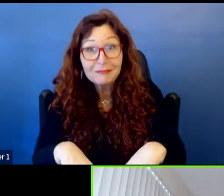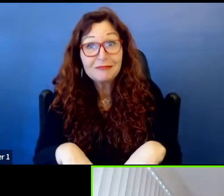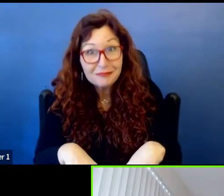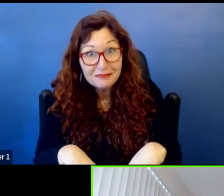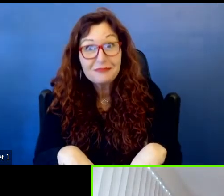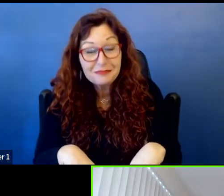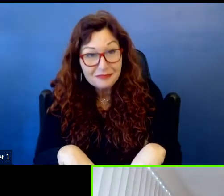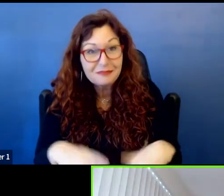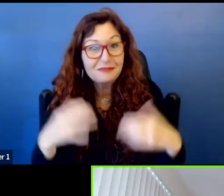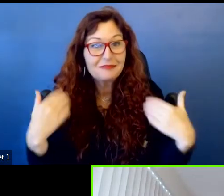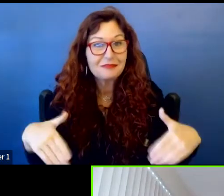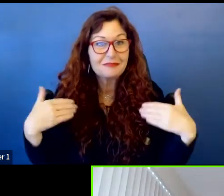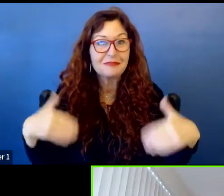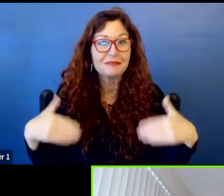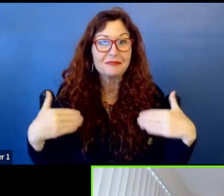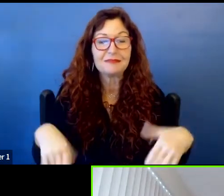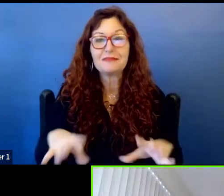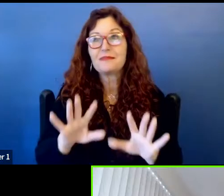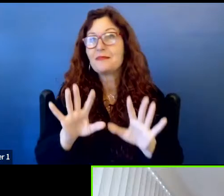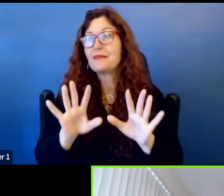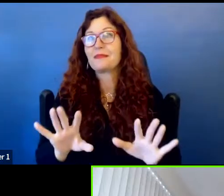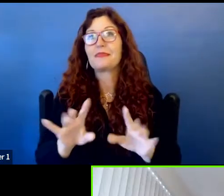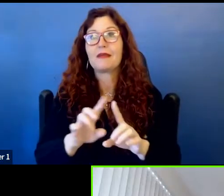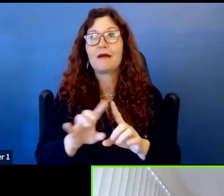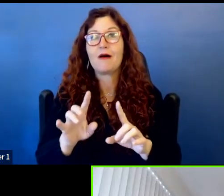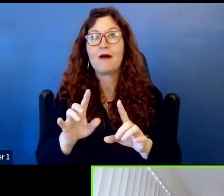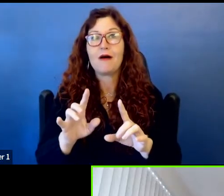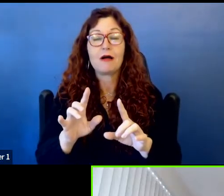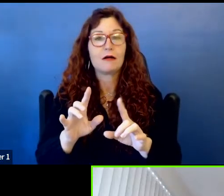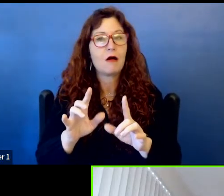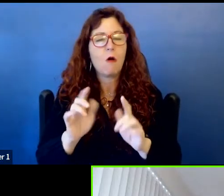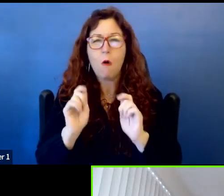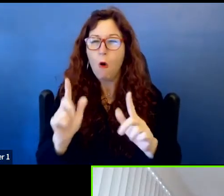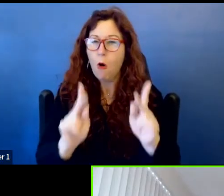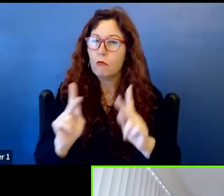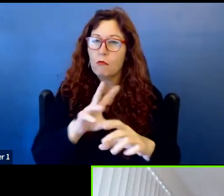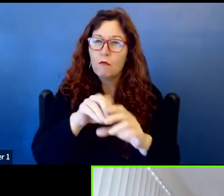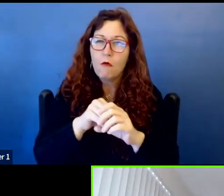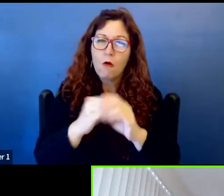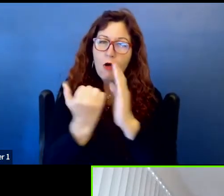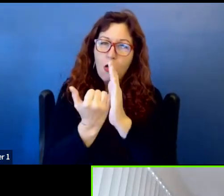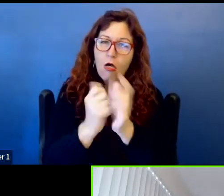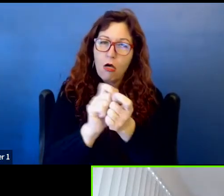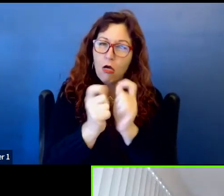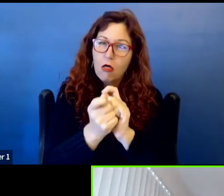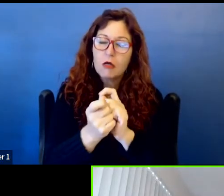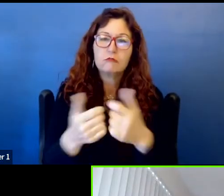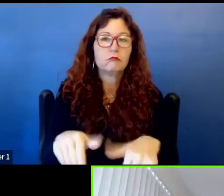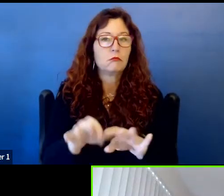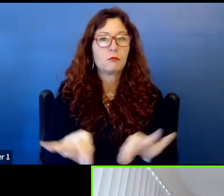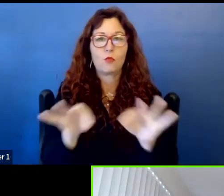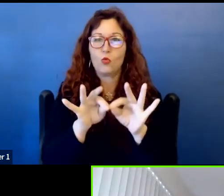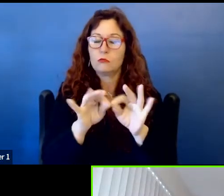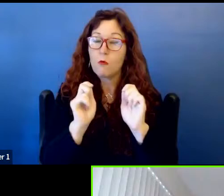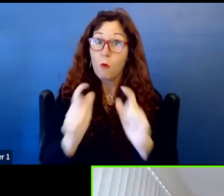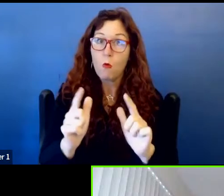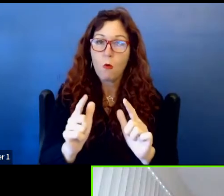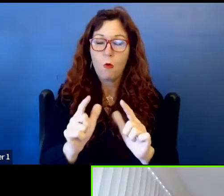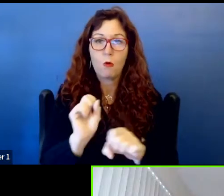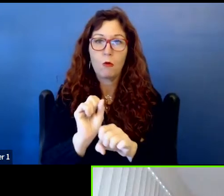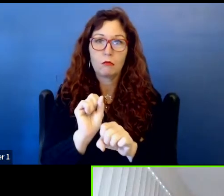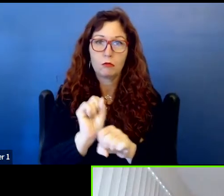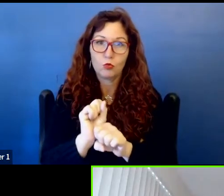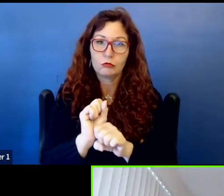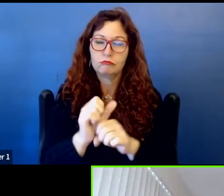overshadow you know there was no part too small in that right and so this like i said was truly an effort-borne of community and uh you know